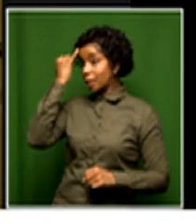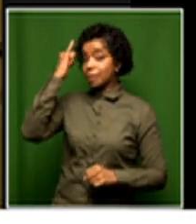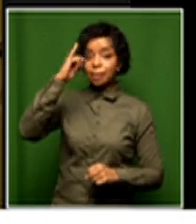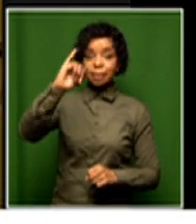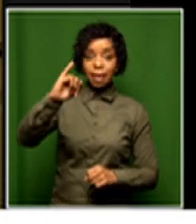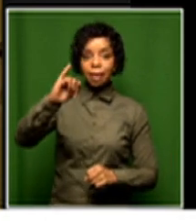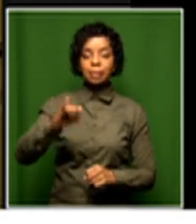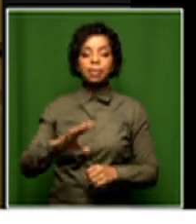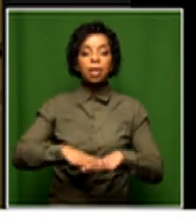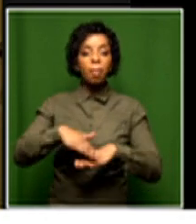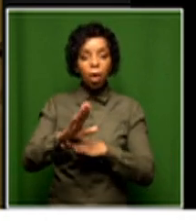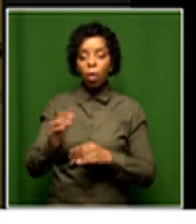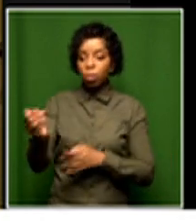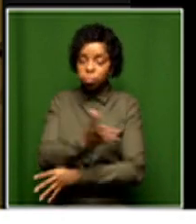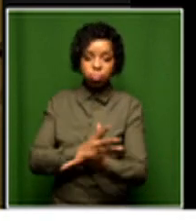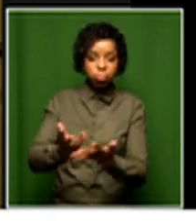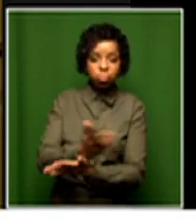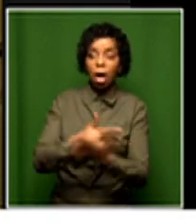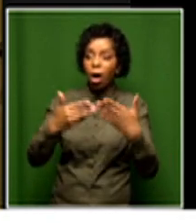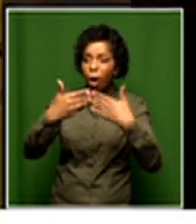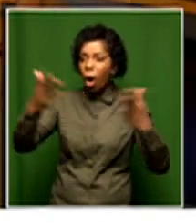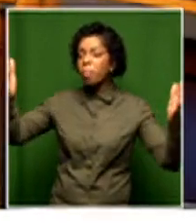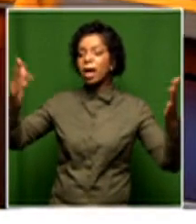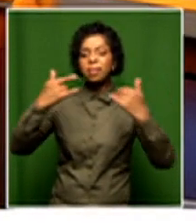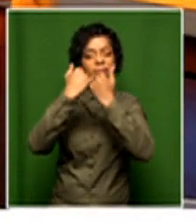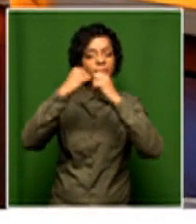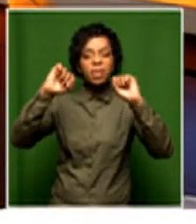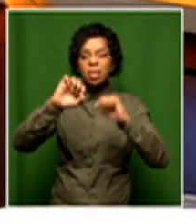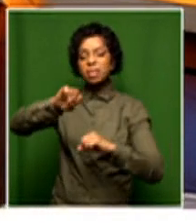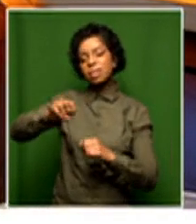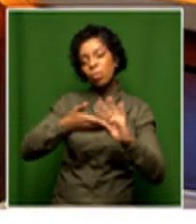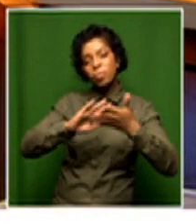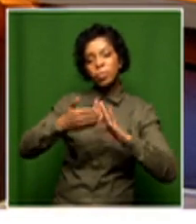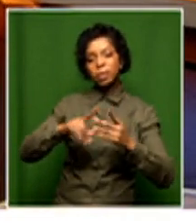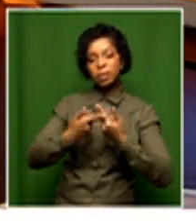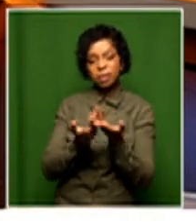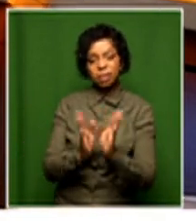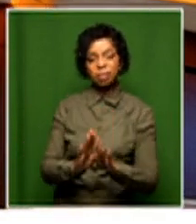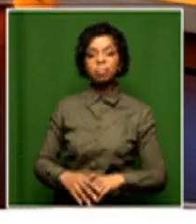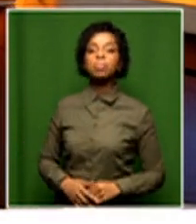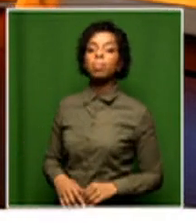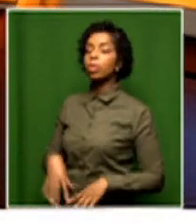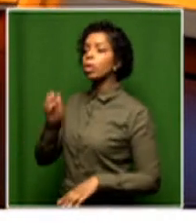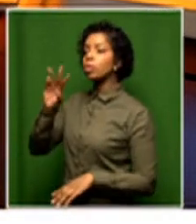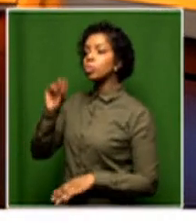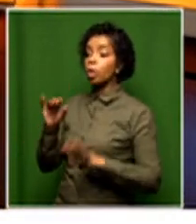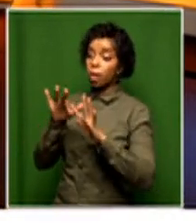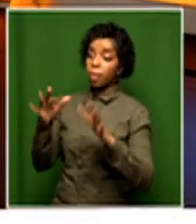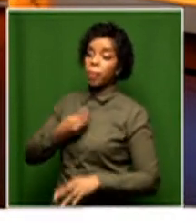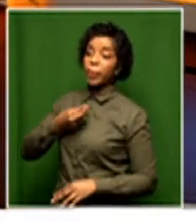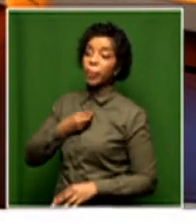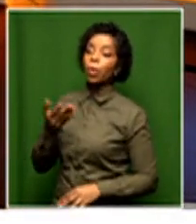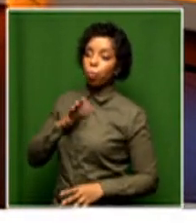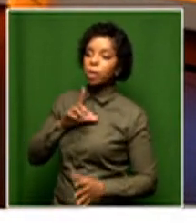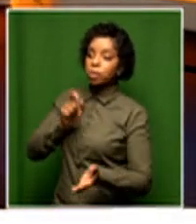an open and more free society. Okay, so where and how can people submit their essays and their short film and videos?